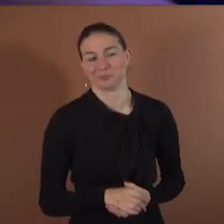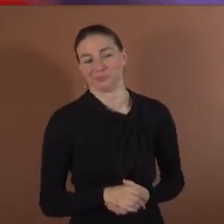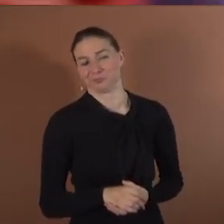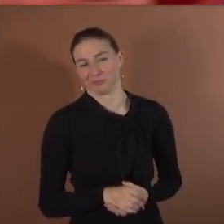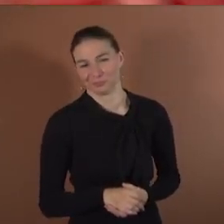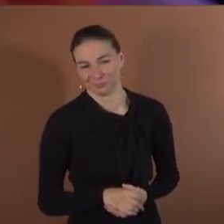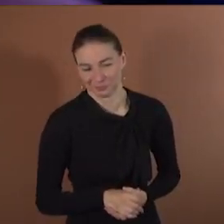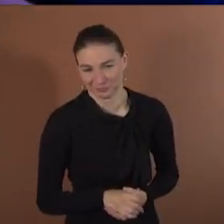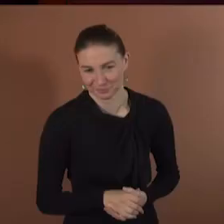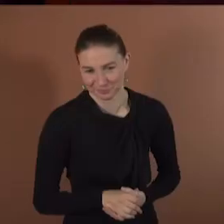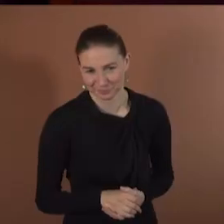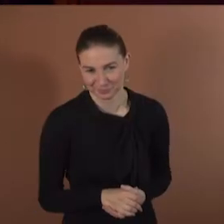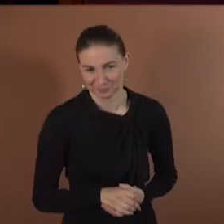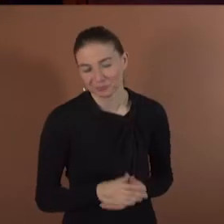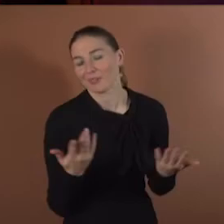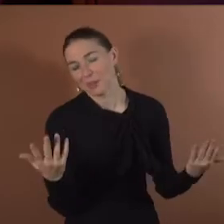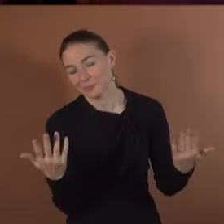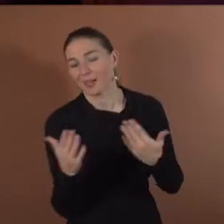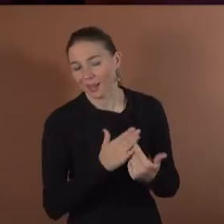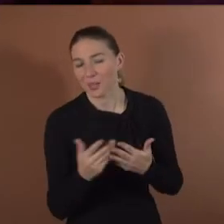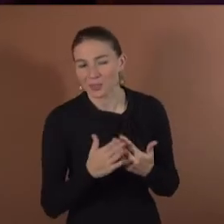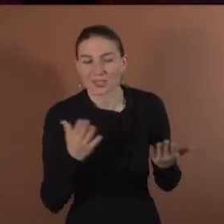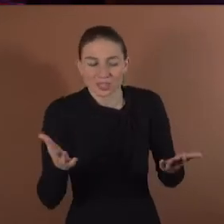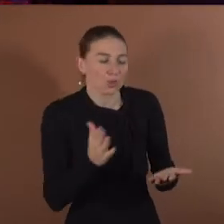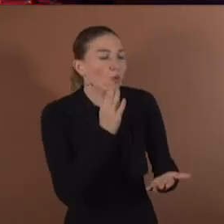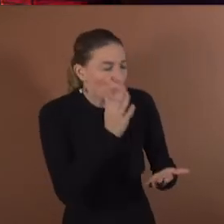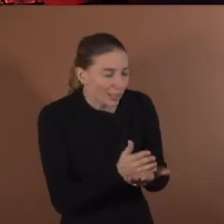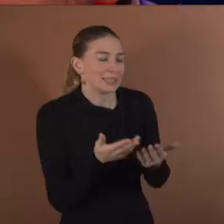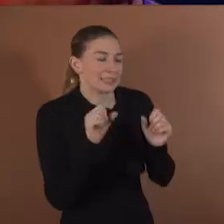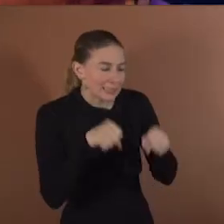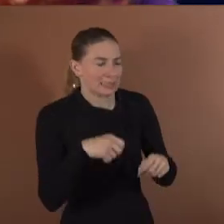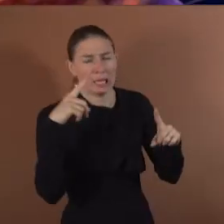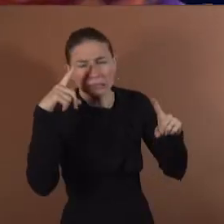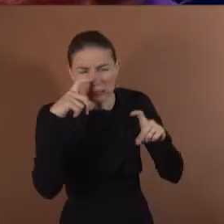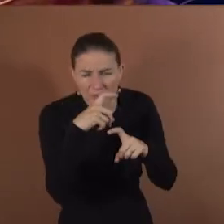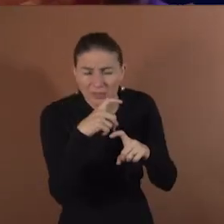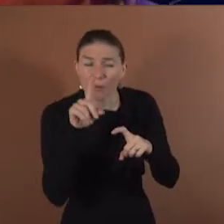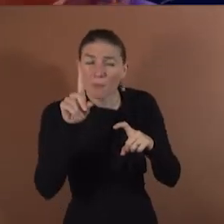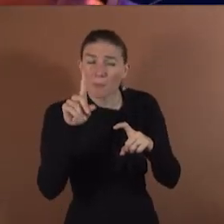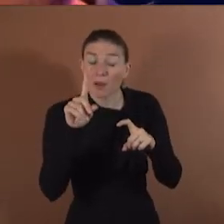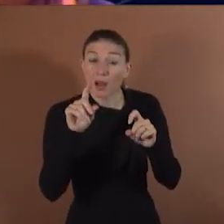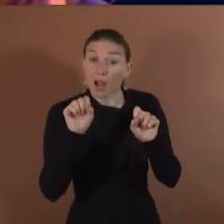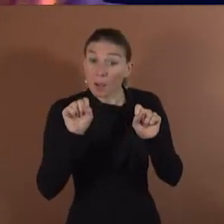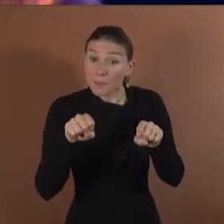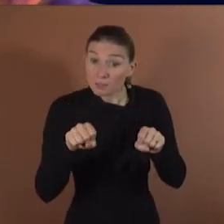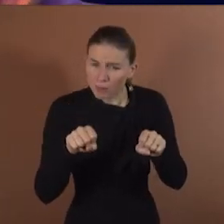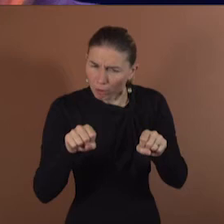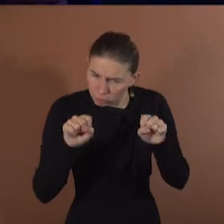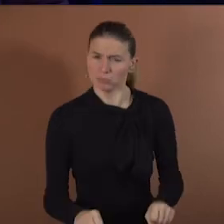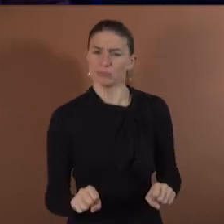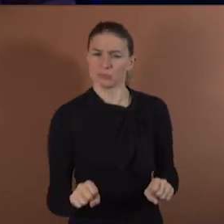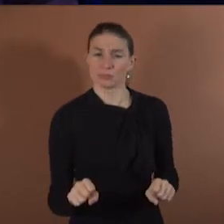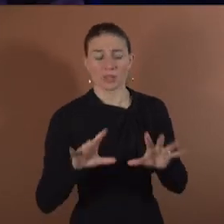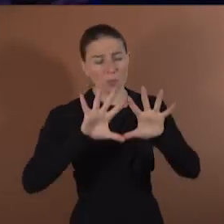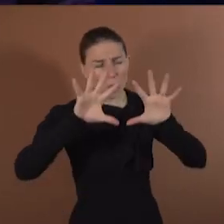that. Anyway, here's the thing. You're right, it is really difficult, but I think it's possible because we're talking about wide-scale cultural